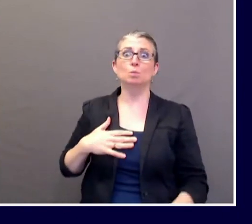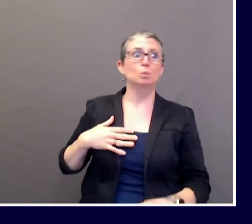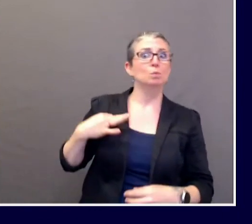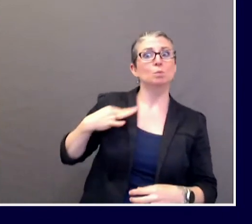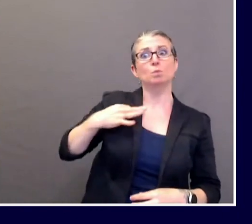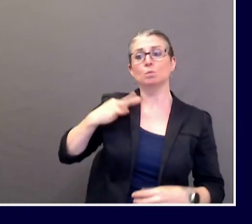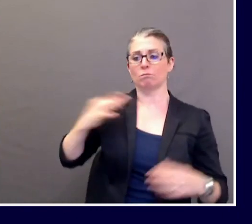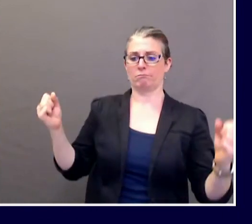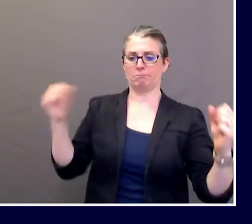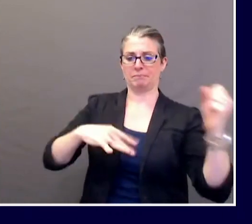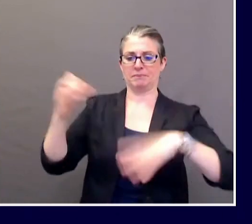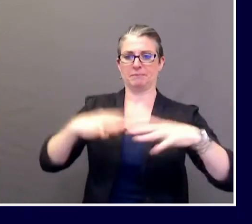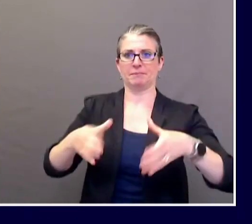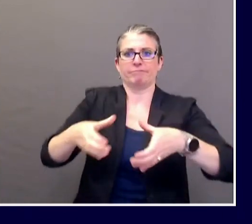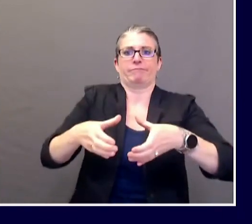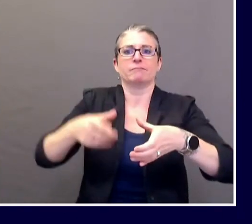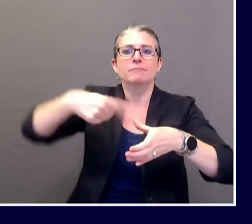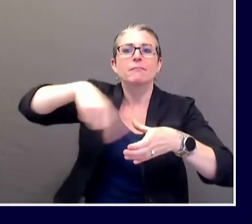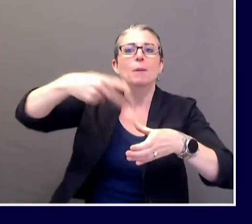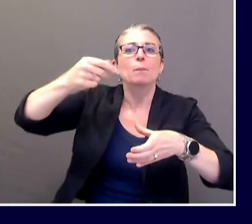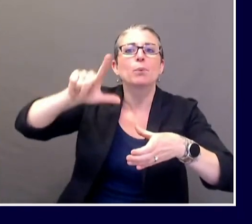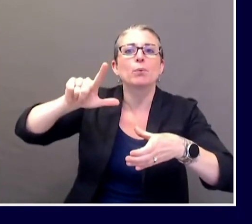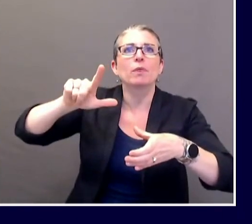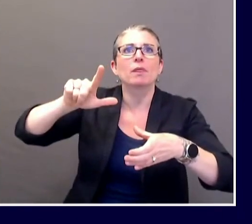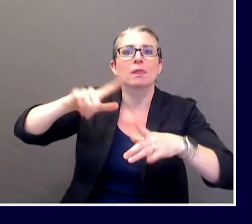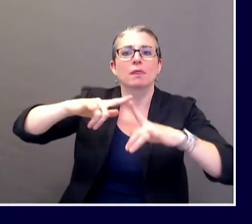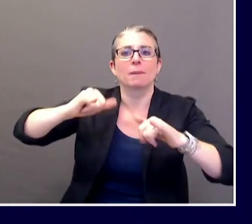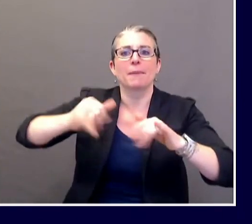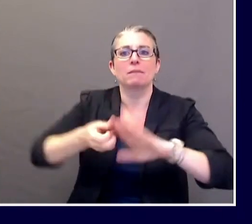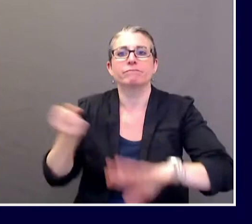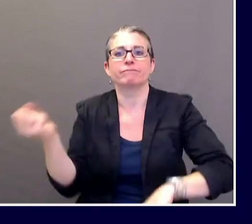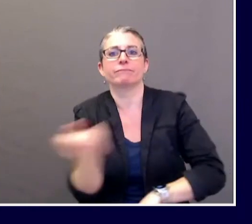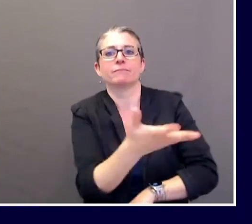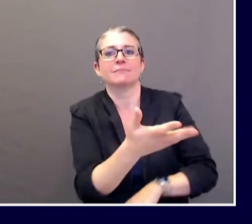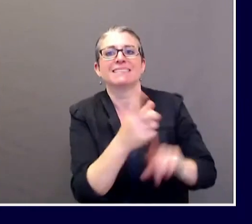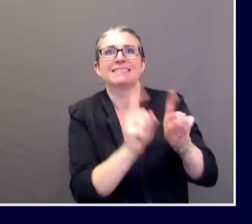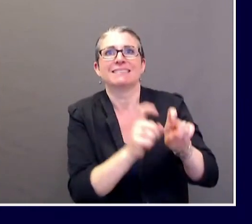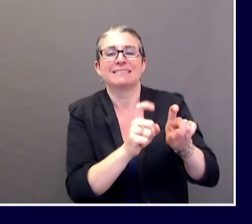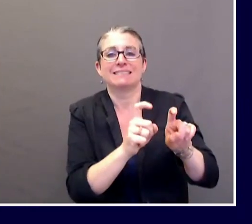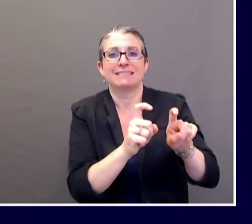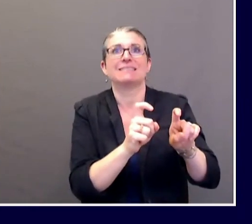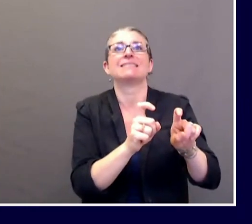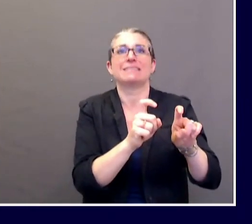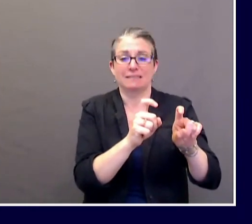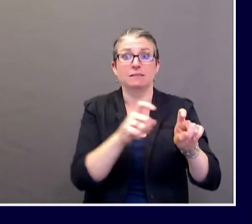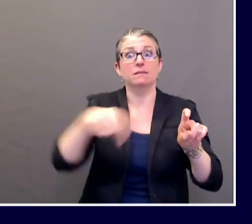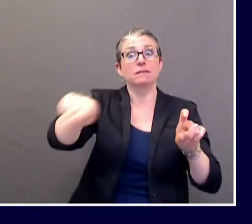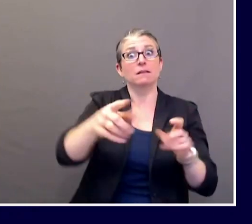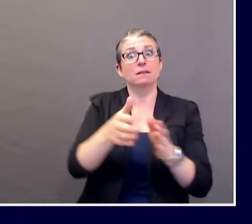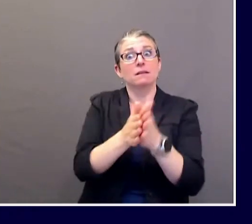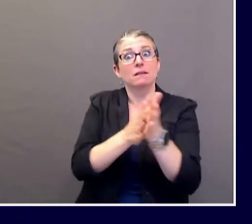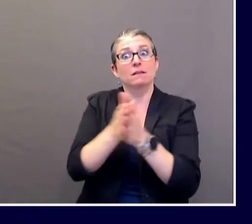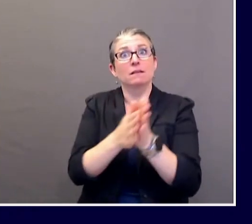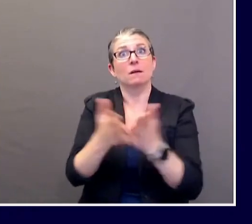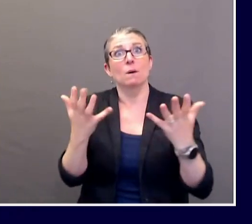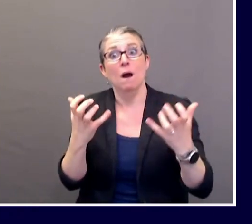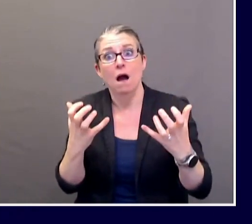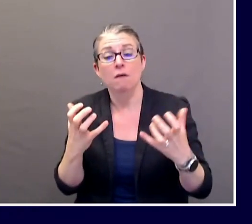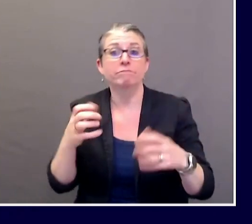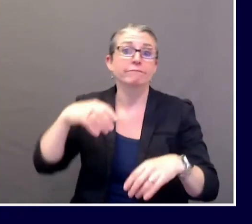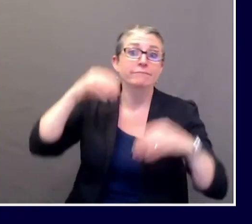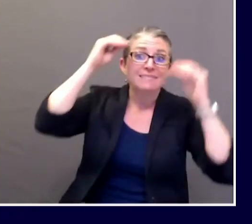one classroom, combining the test samples in a batch or a pool, and then testing the single pooled